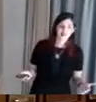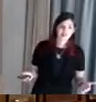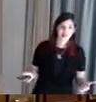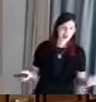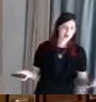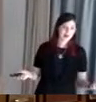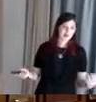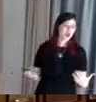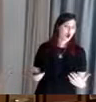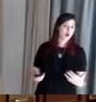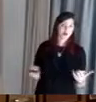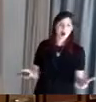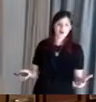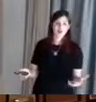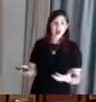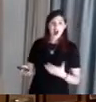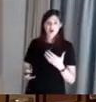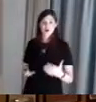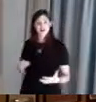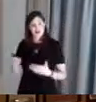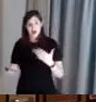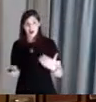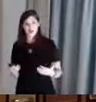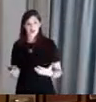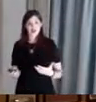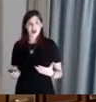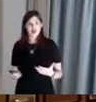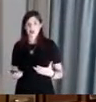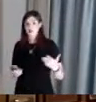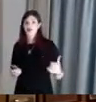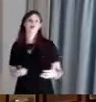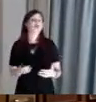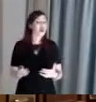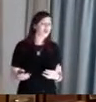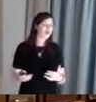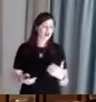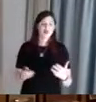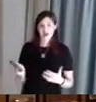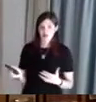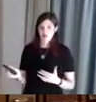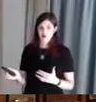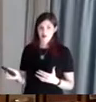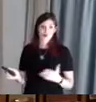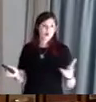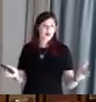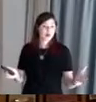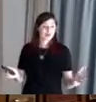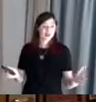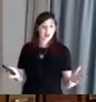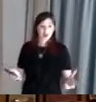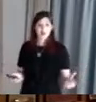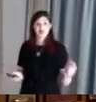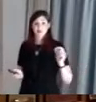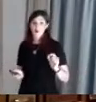operating system environments in my home or my office. I'm already up with the times. I'm running Windows 7 or other types of operating, or maybe Windows